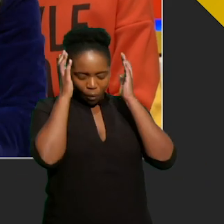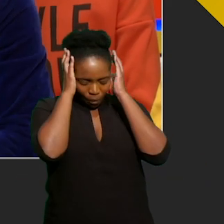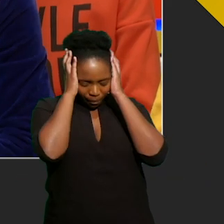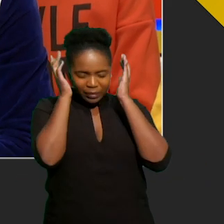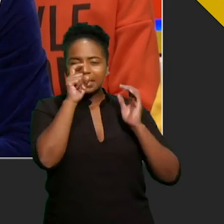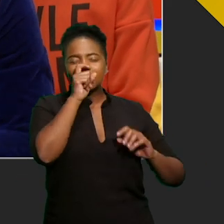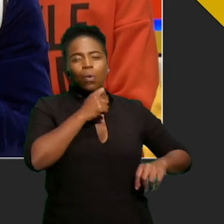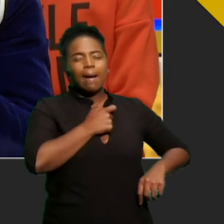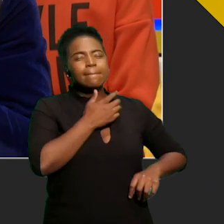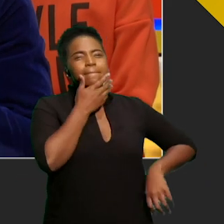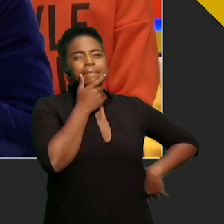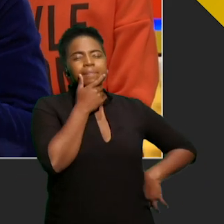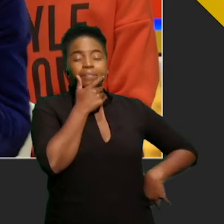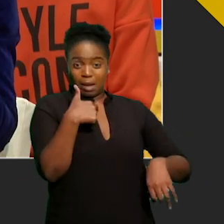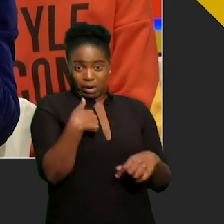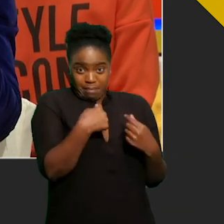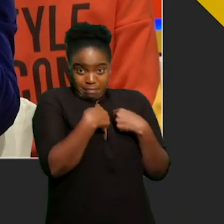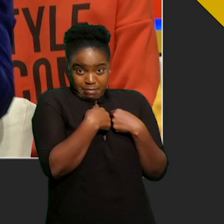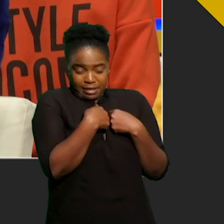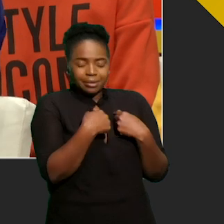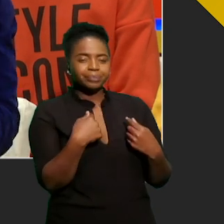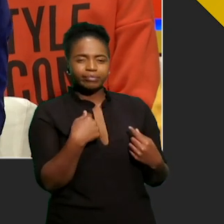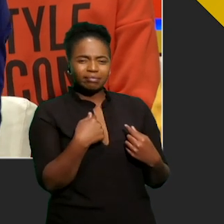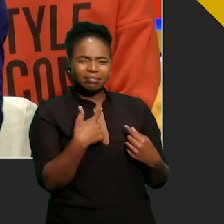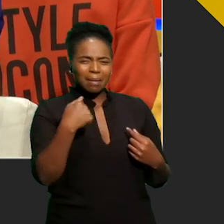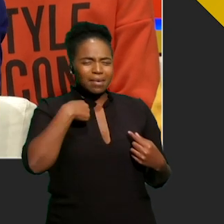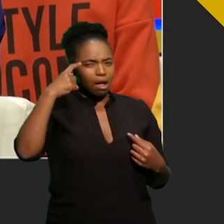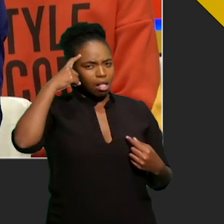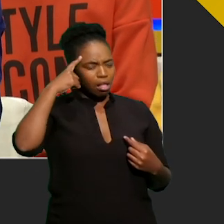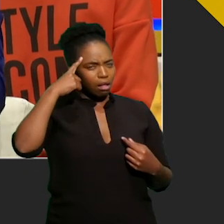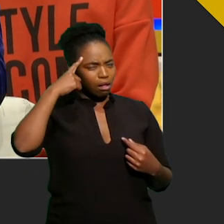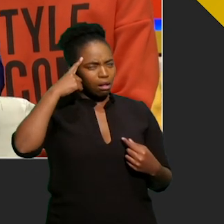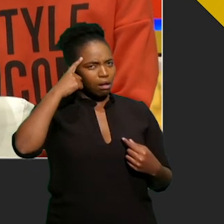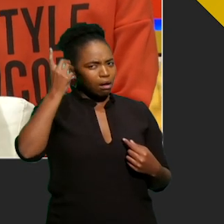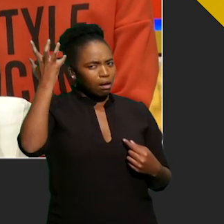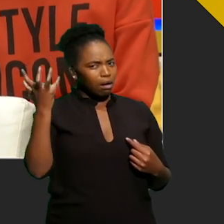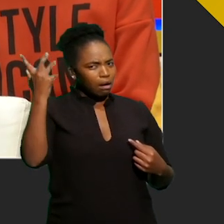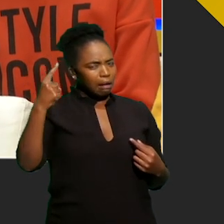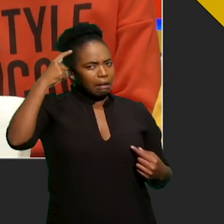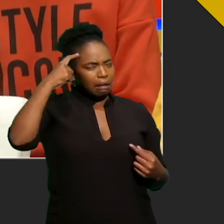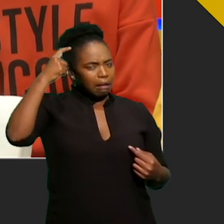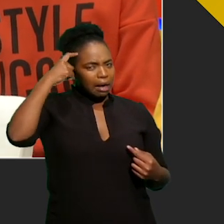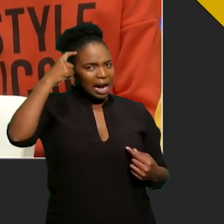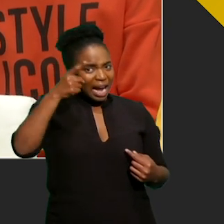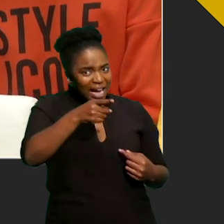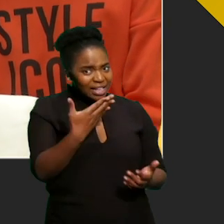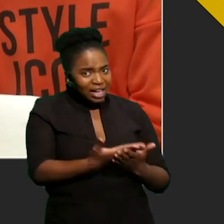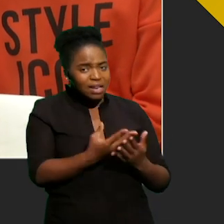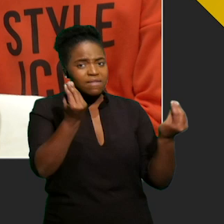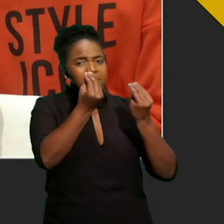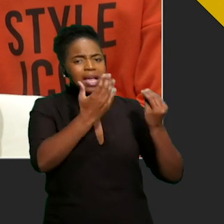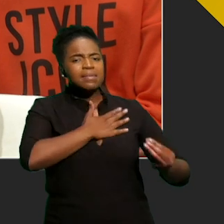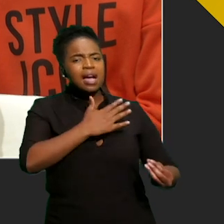sesimama yabona ngokwami ndiqanda isibuzo bane imibuzo ndisibuza yona ukuthi okay, ubana ngayenza lento for